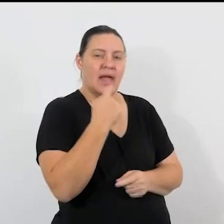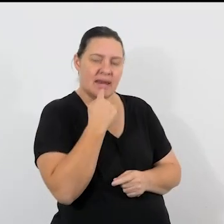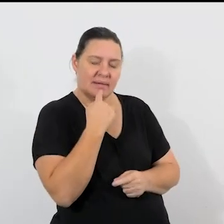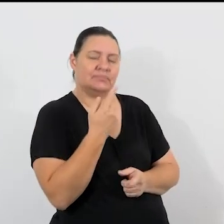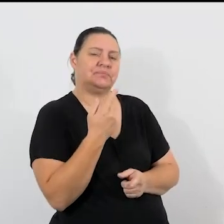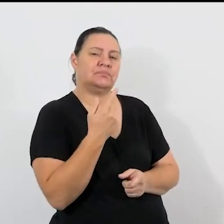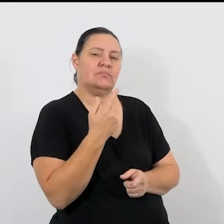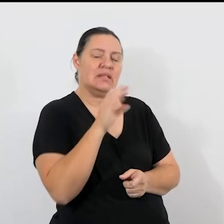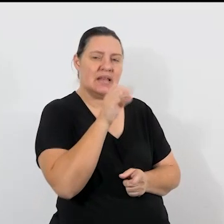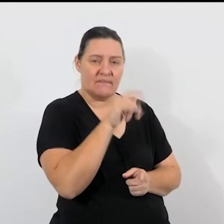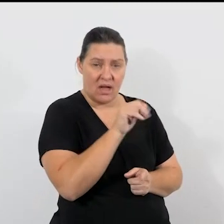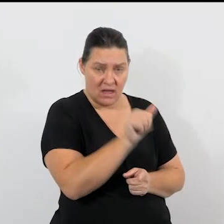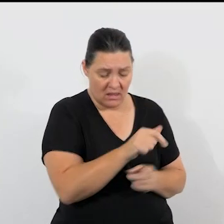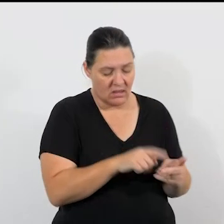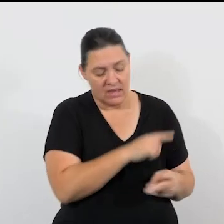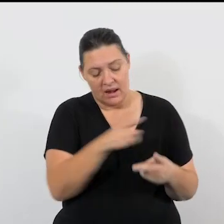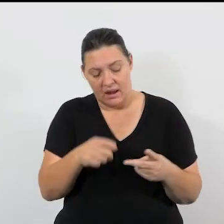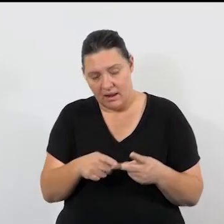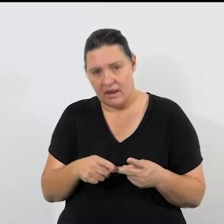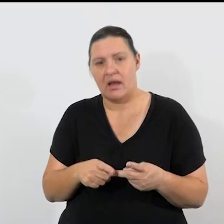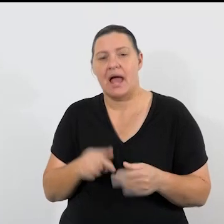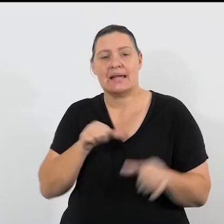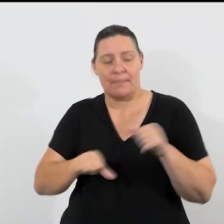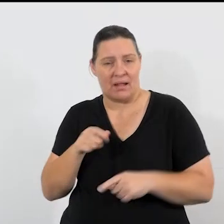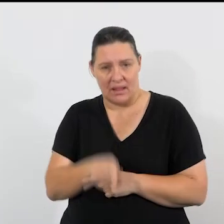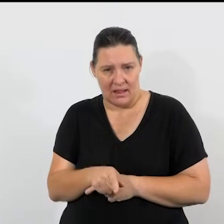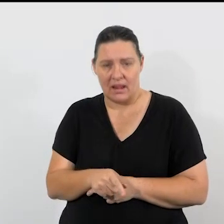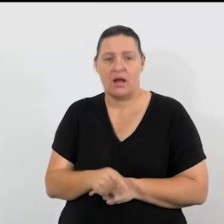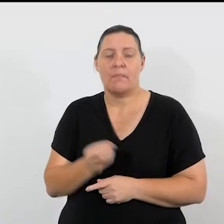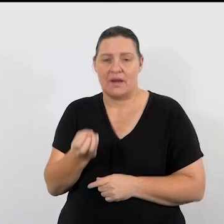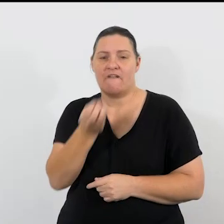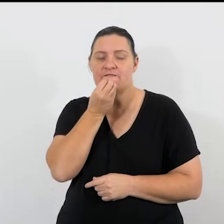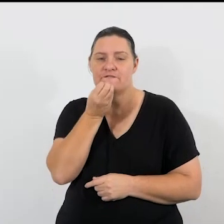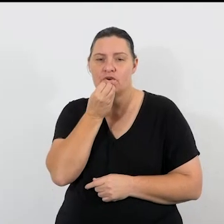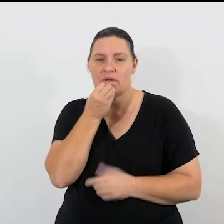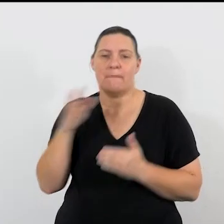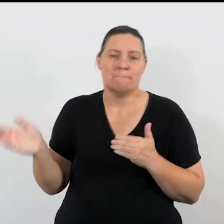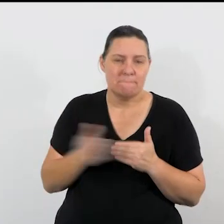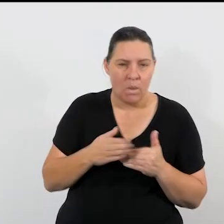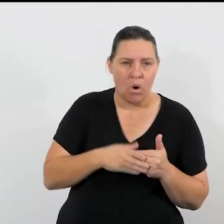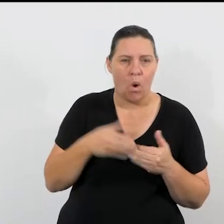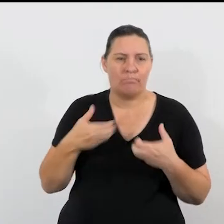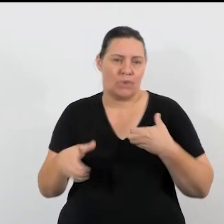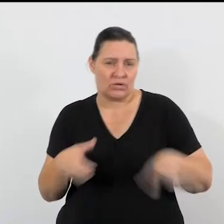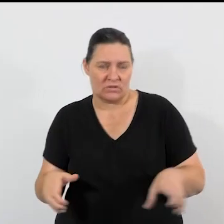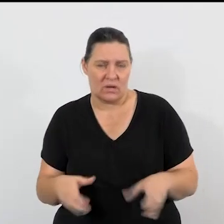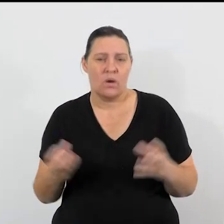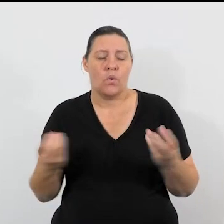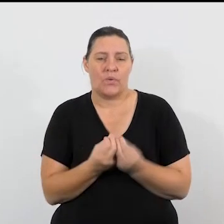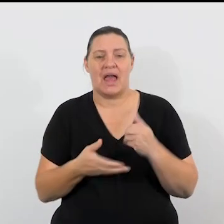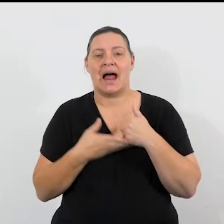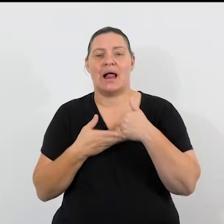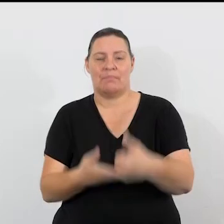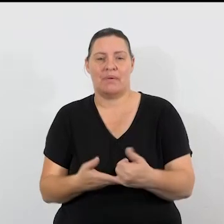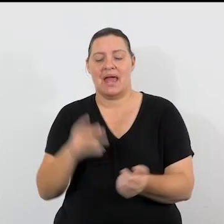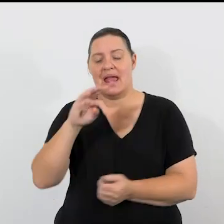chewing. And then the second part is the chemical digestion, which is when food is further broken down with the